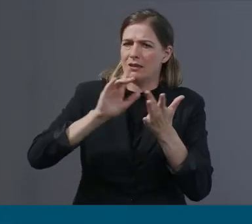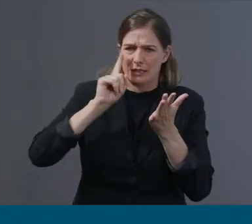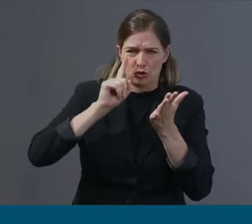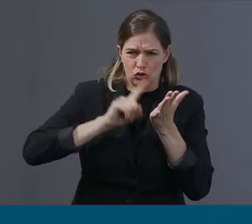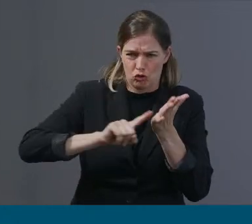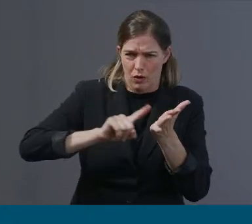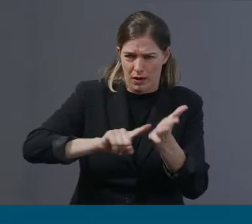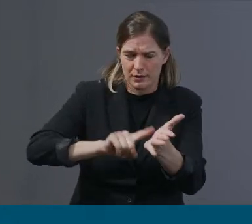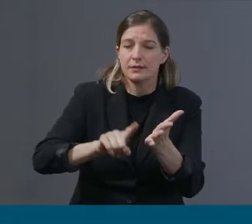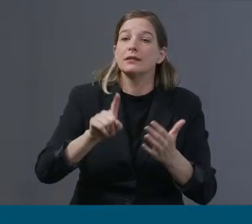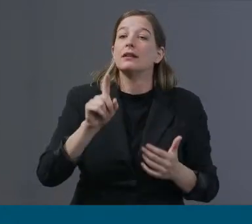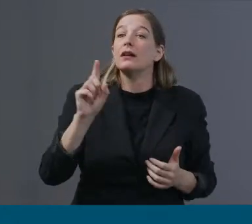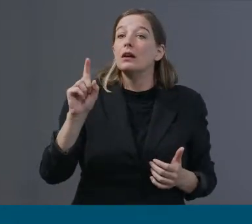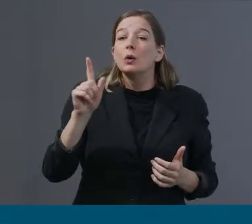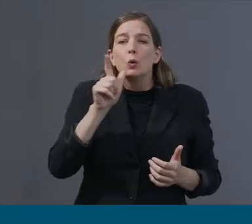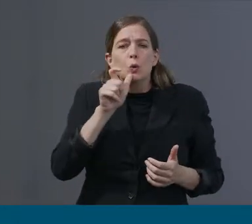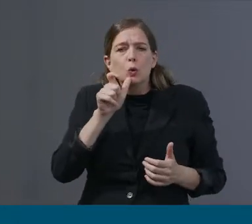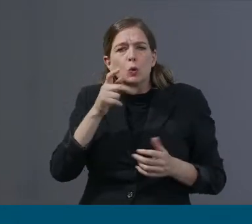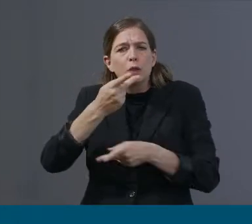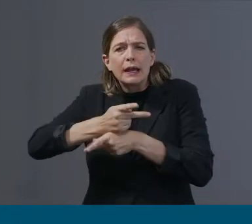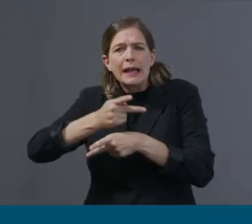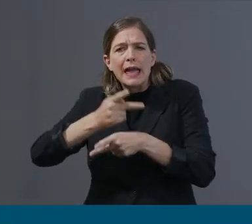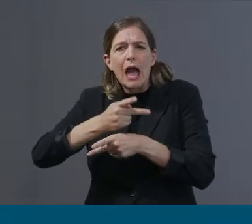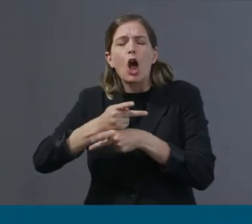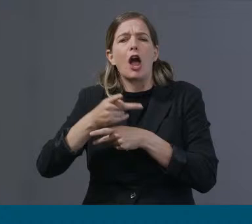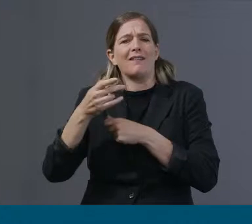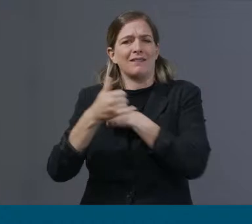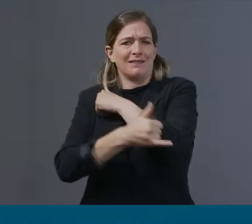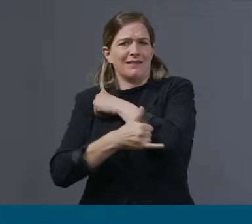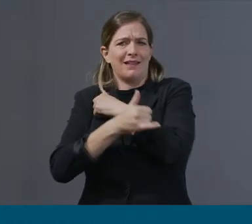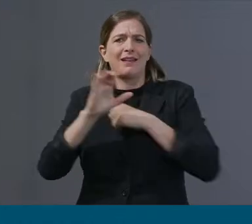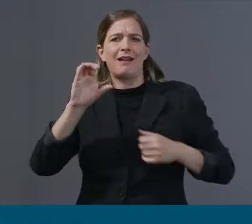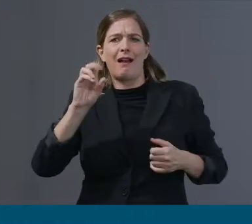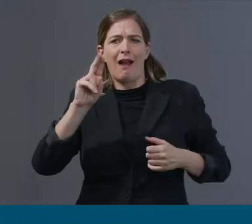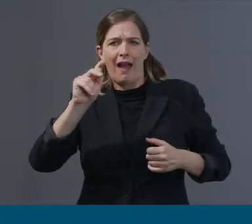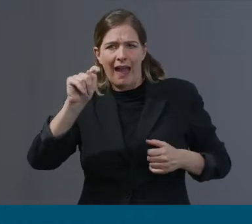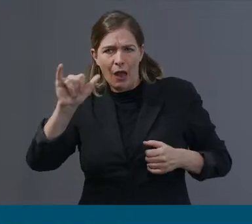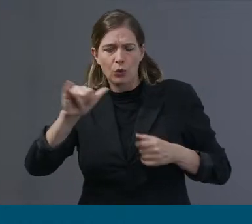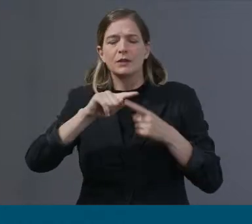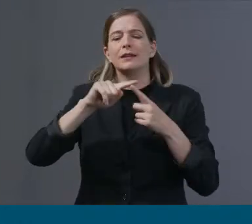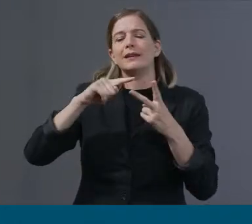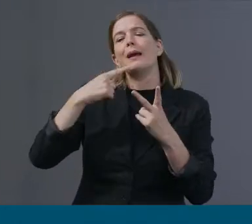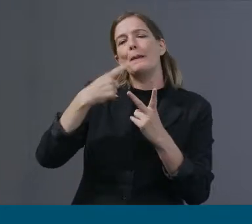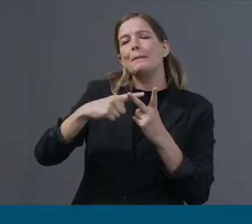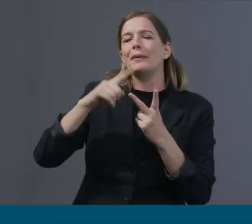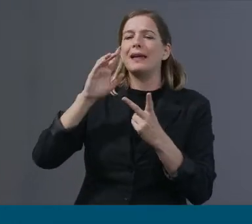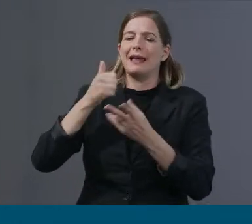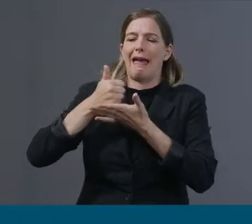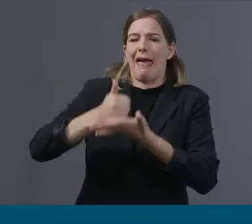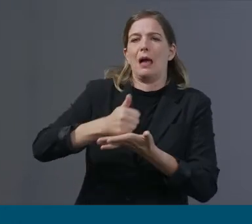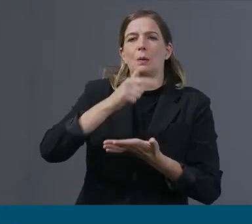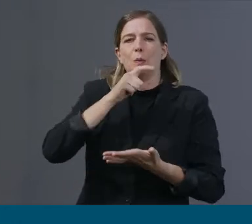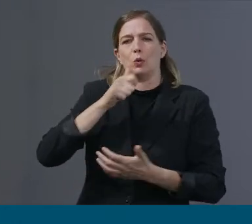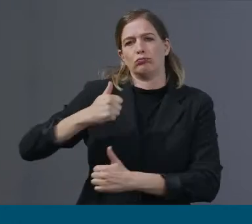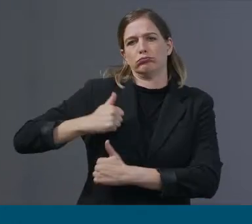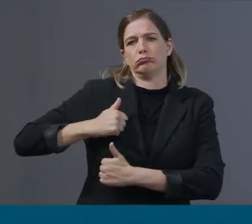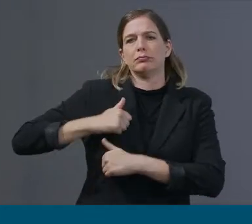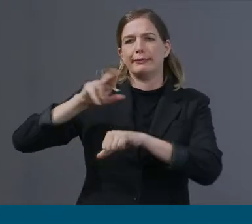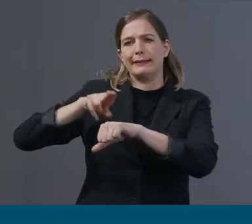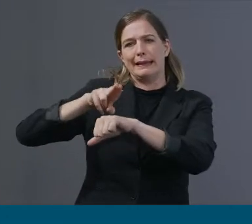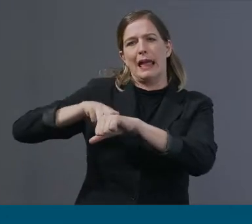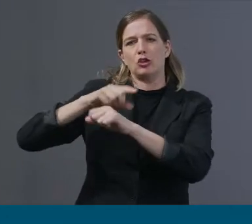county level, with the state providing resources along with the National Guard, and we're going to surge in that